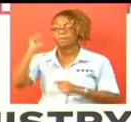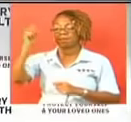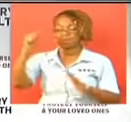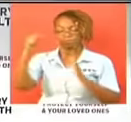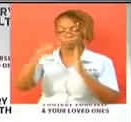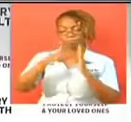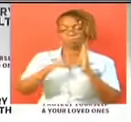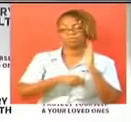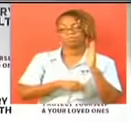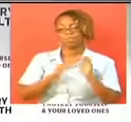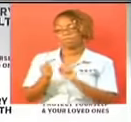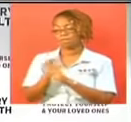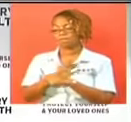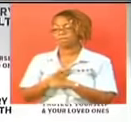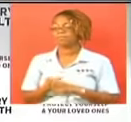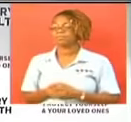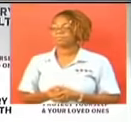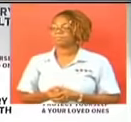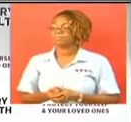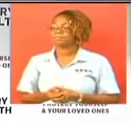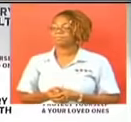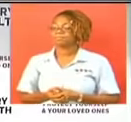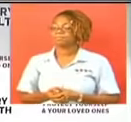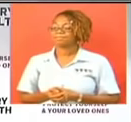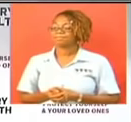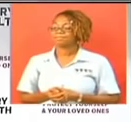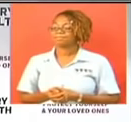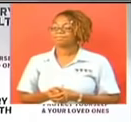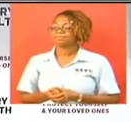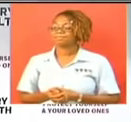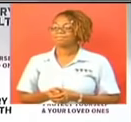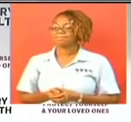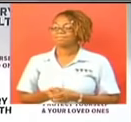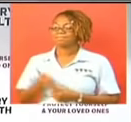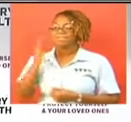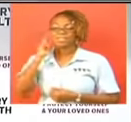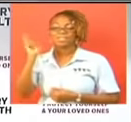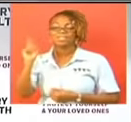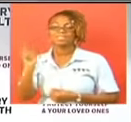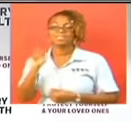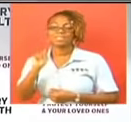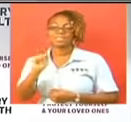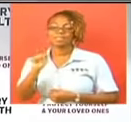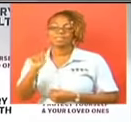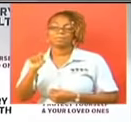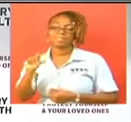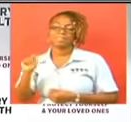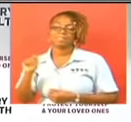Thank you, Dr. Hines. We quickly move to Radio Tambourine for your follow-up question.